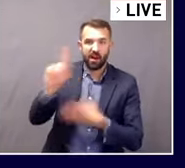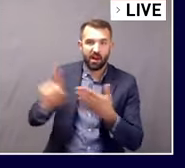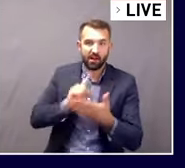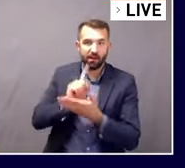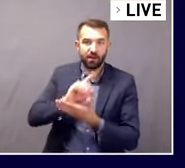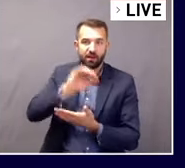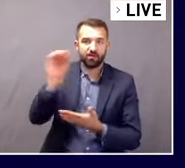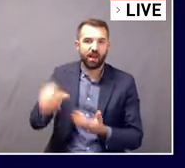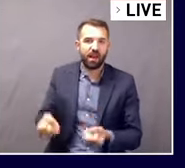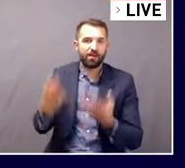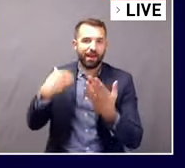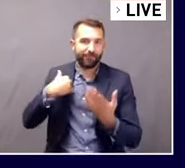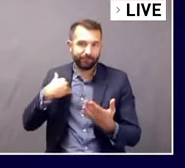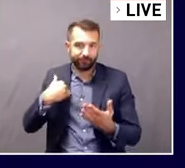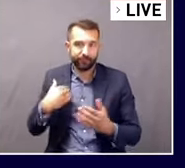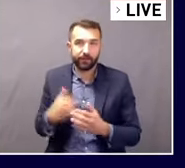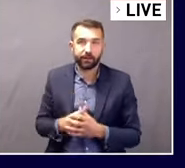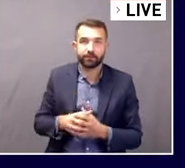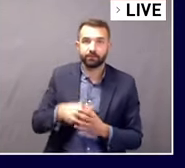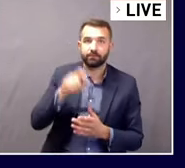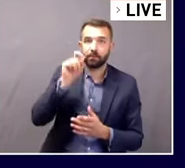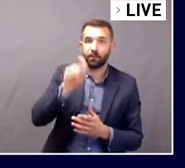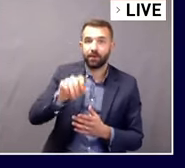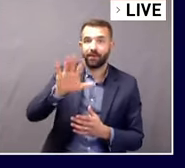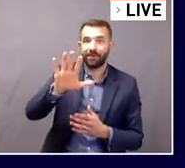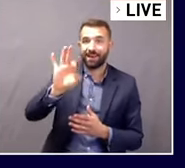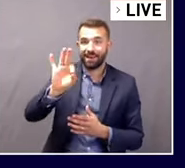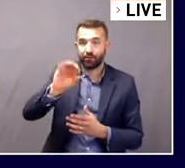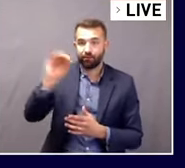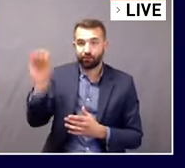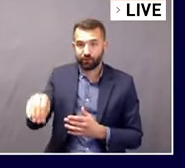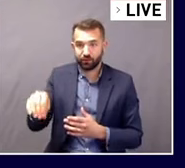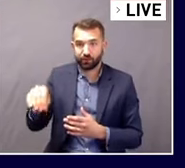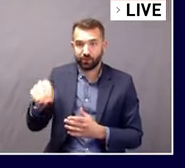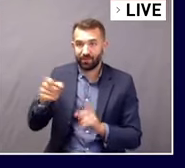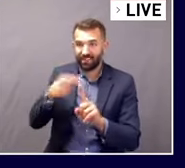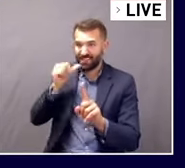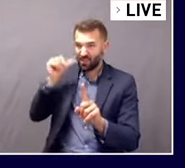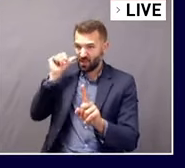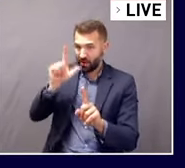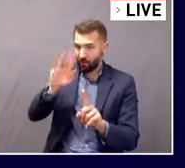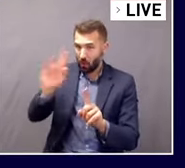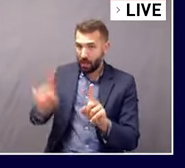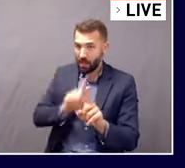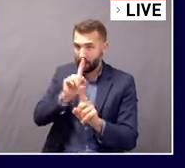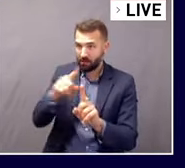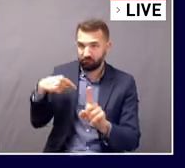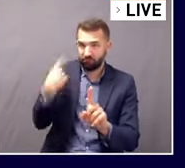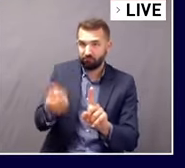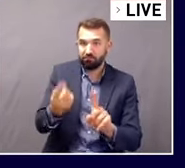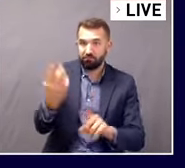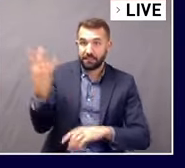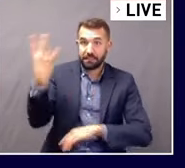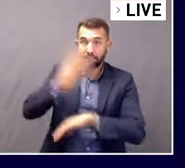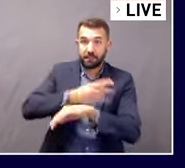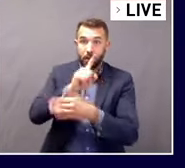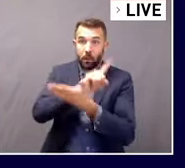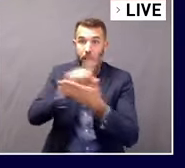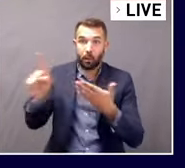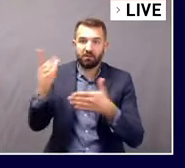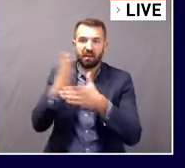Maine was 0.59% yesterday. That brings our 7-day positivity rate to